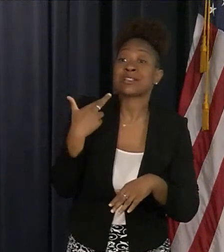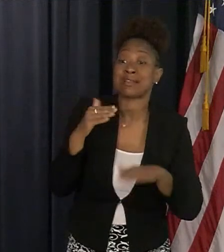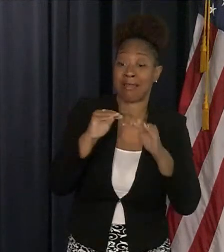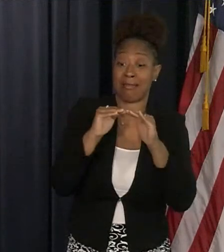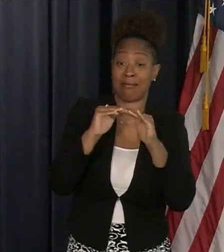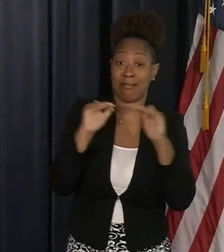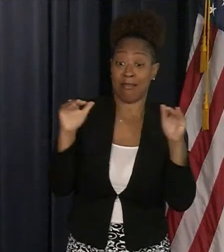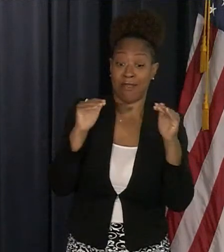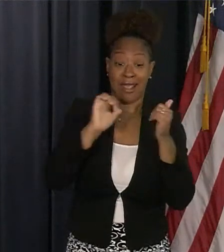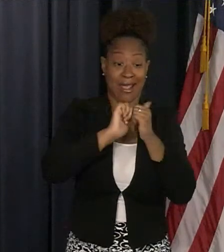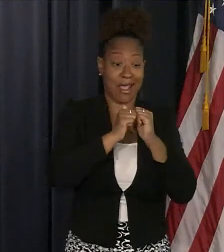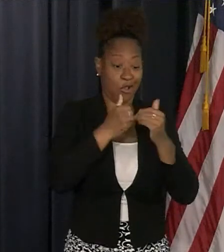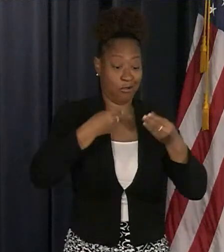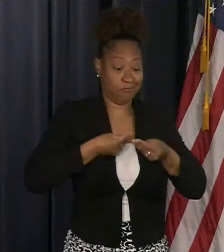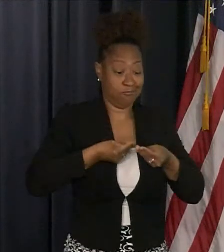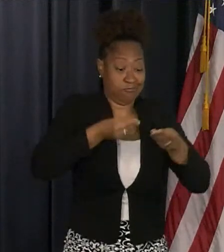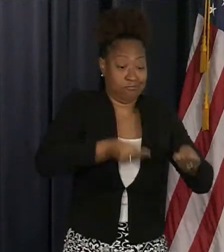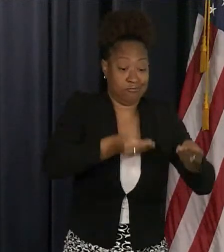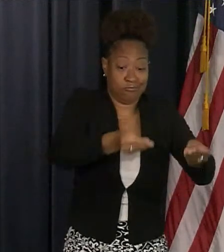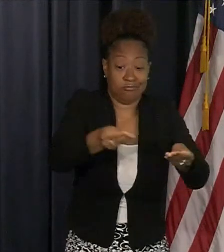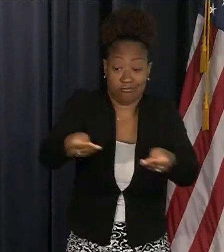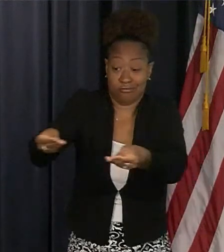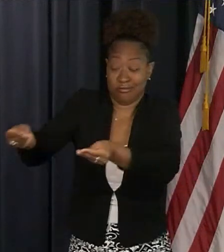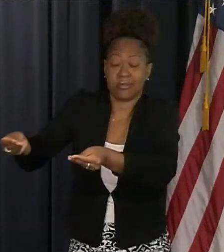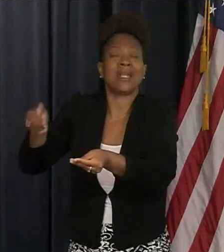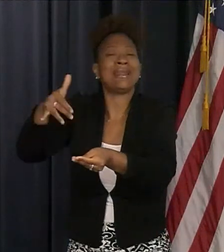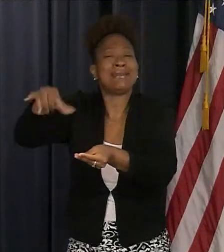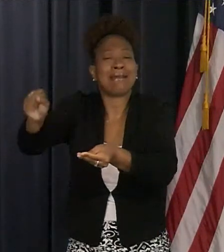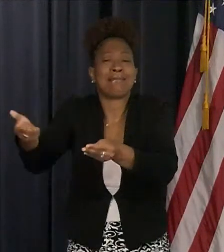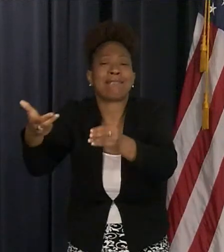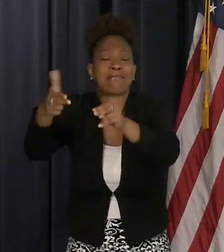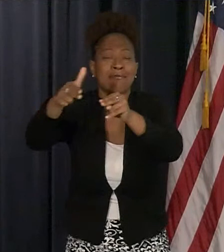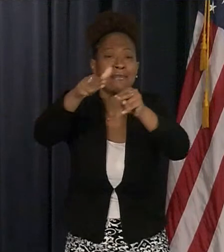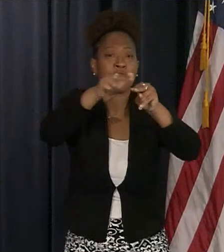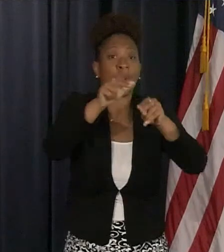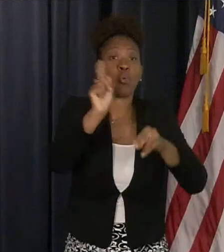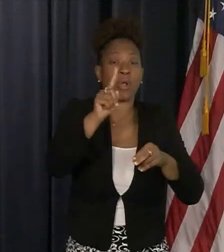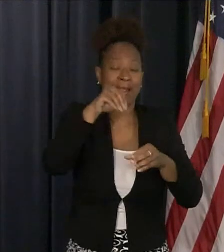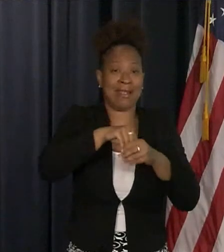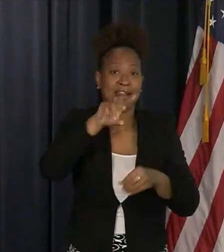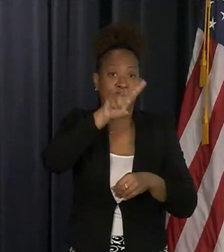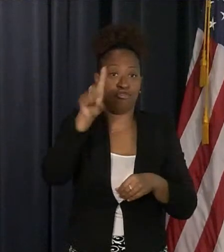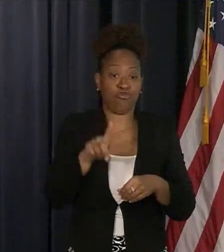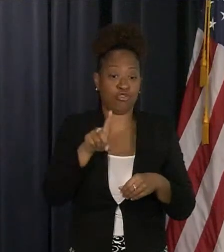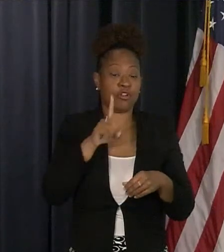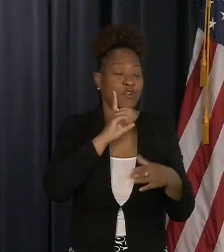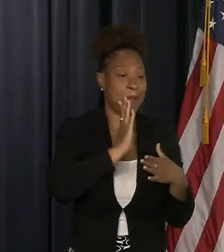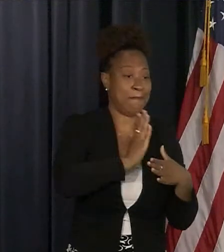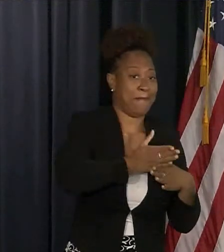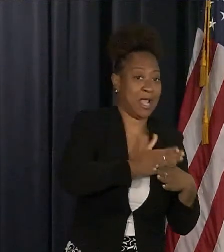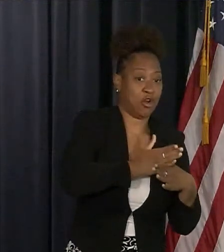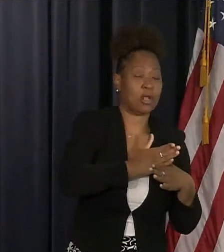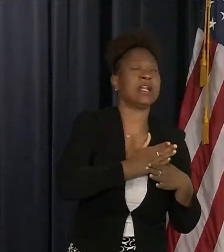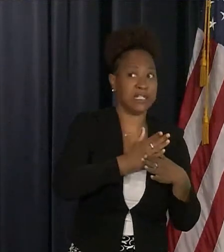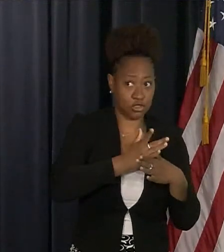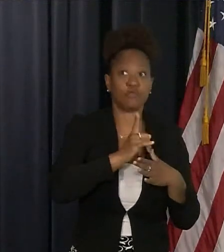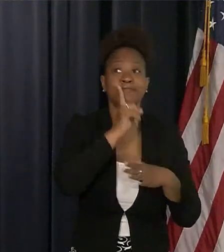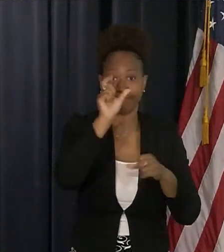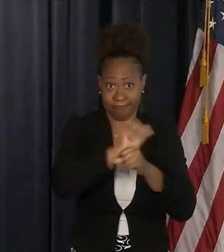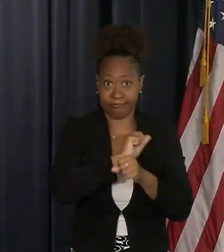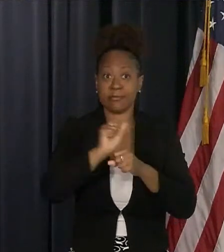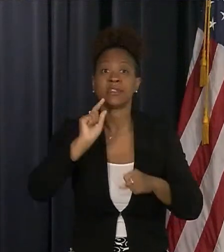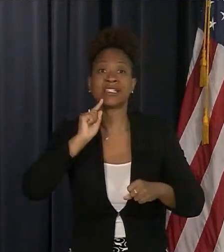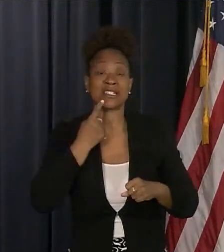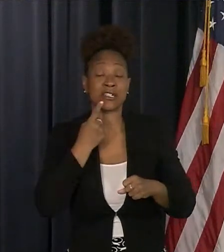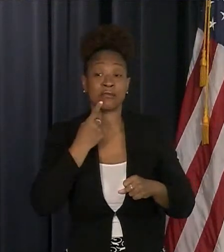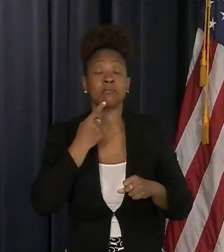of COVID-19, according to the CDC, has increased in the city of Detroit from moderate to substantial, and I imagine by